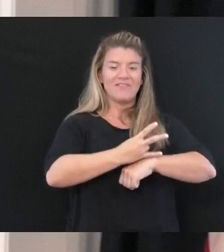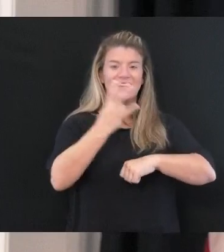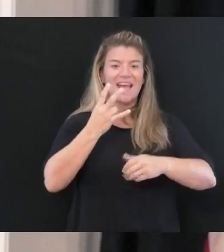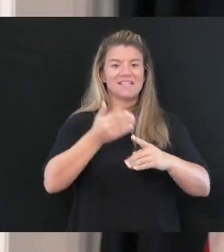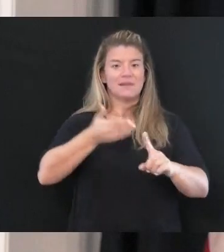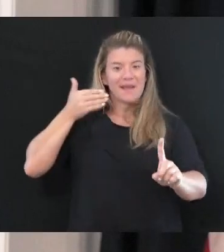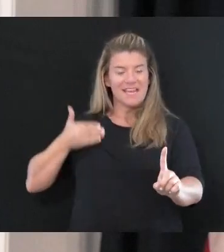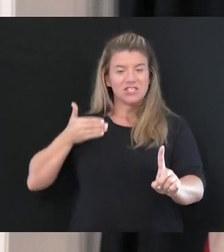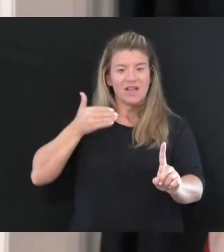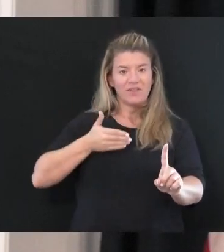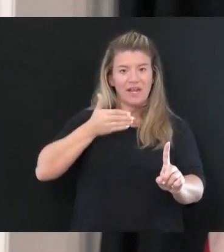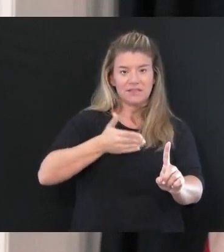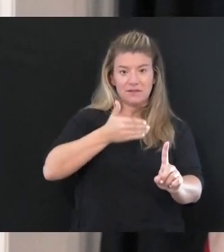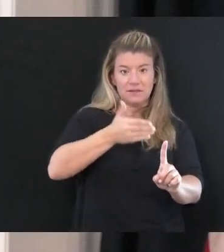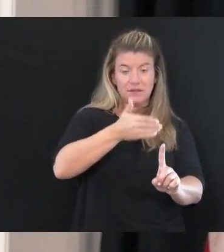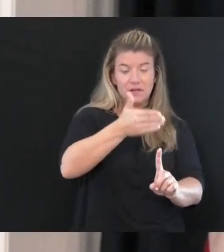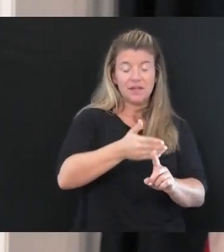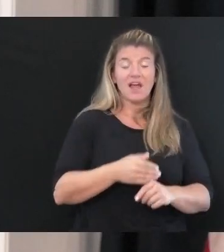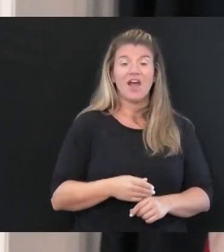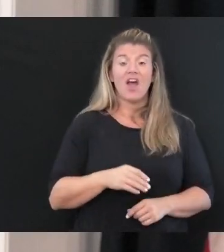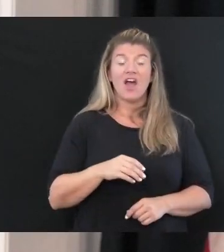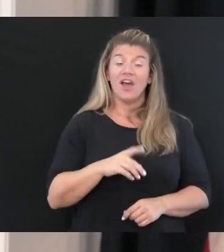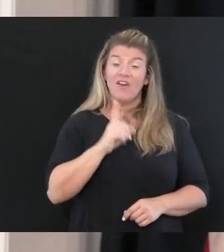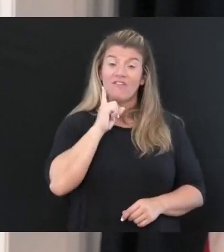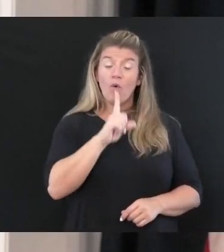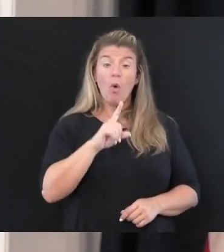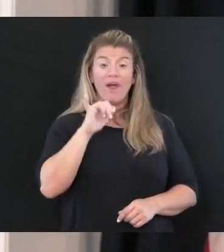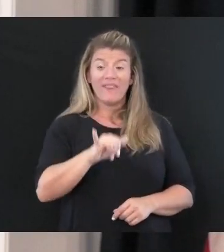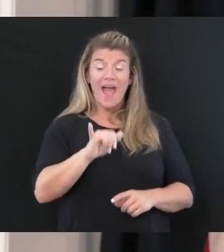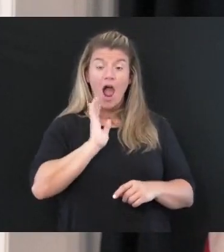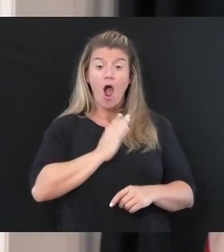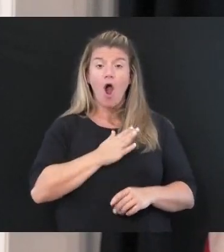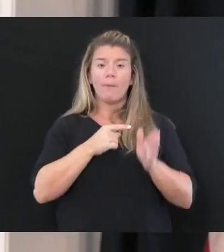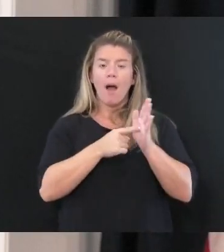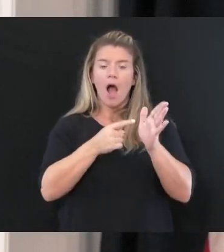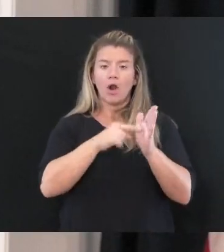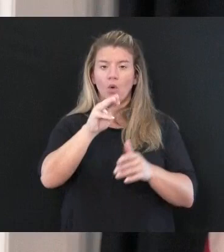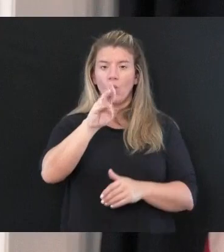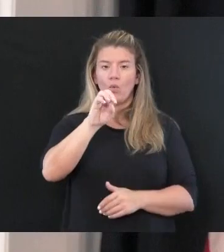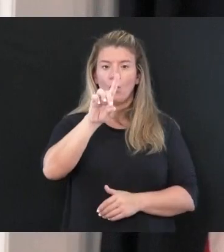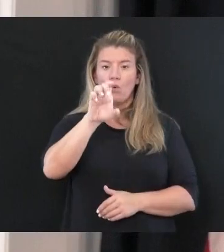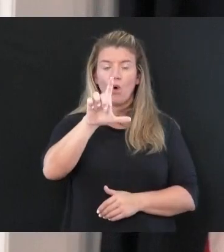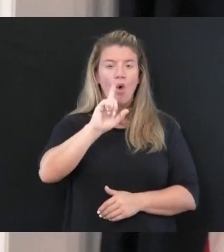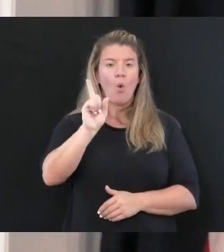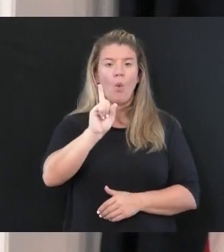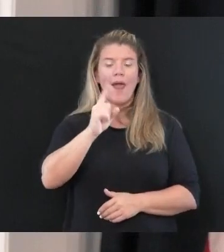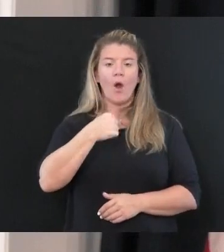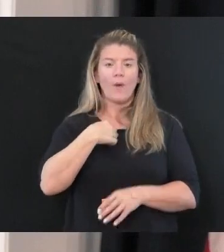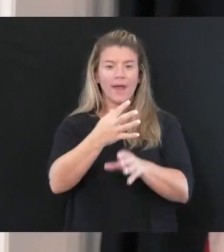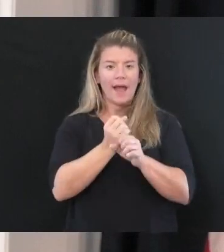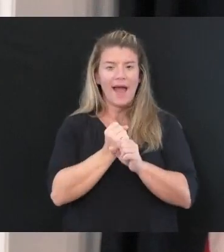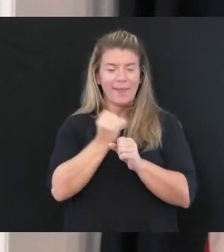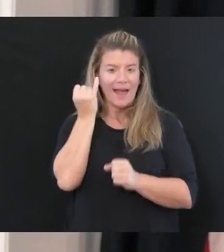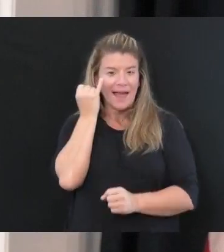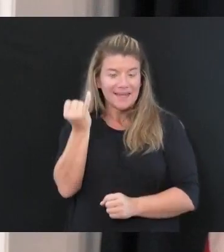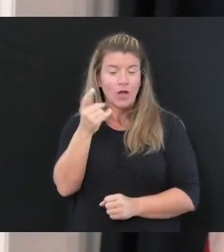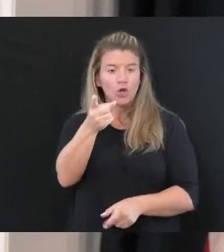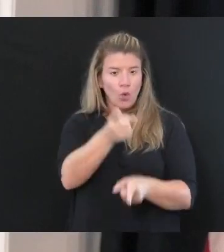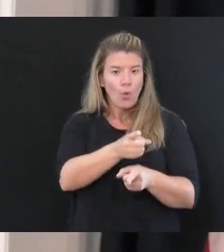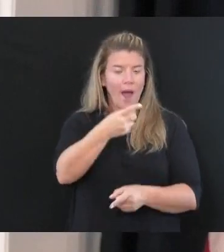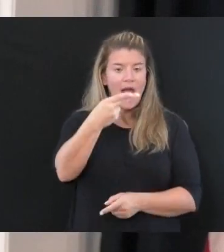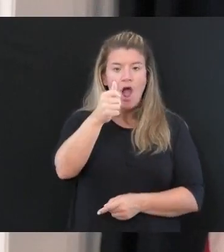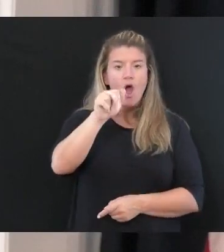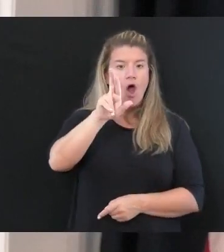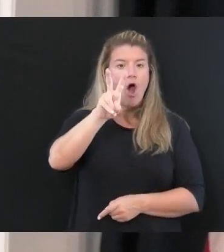as the inspiration for the model, as you rightly point out, the Harvard Global